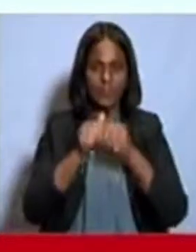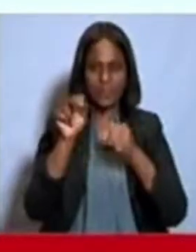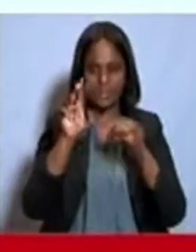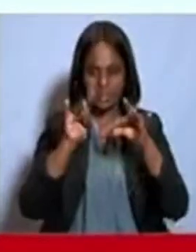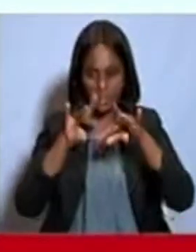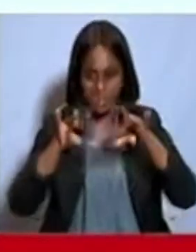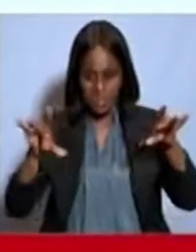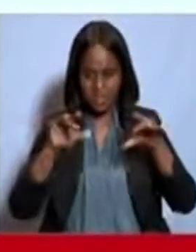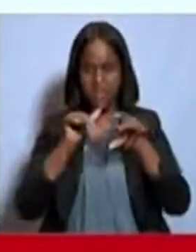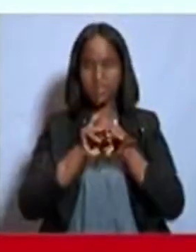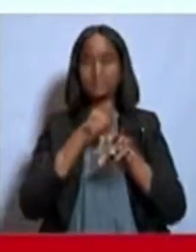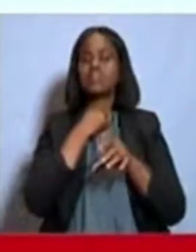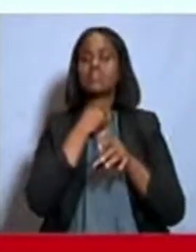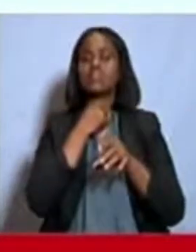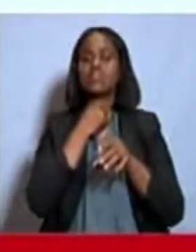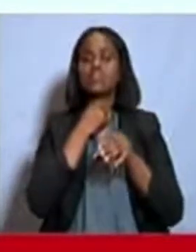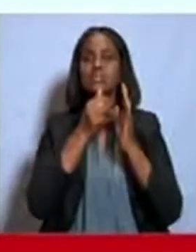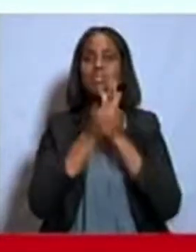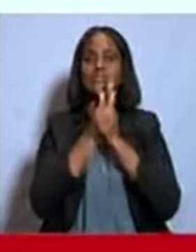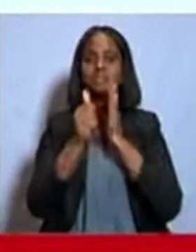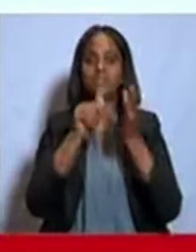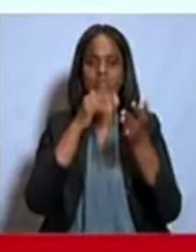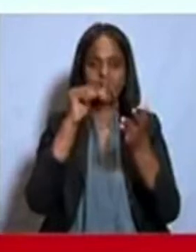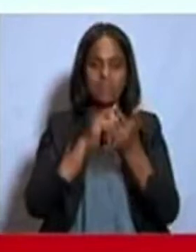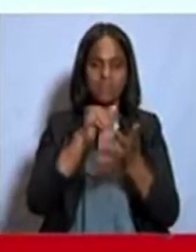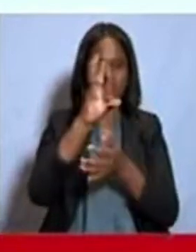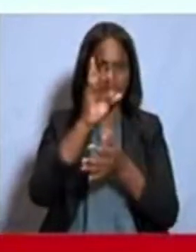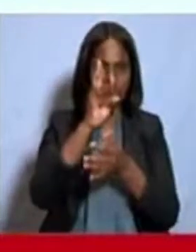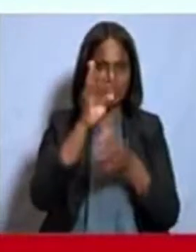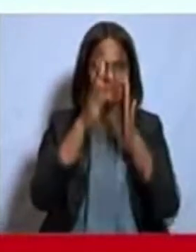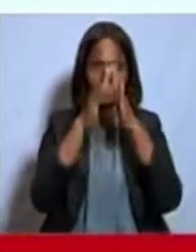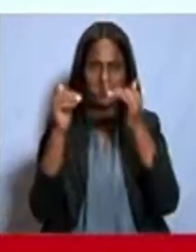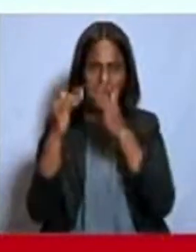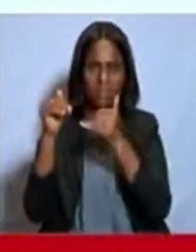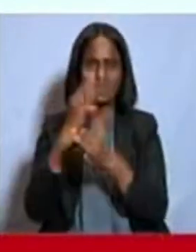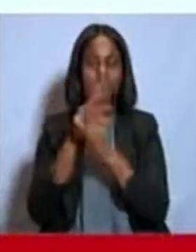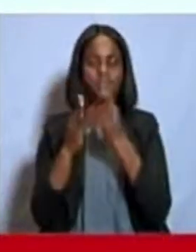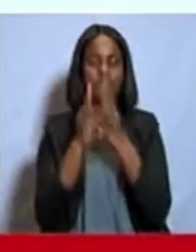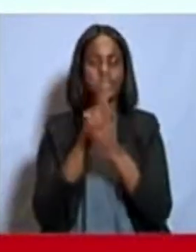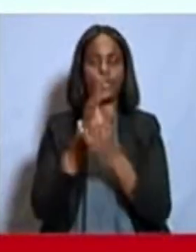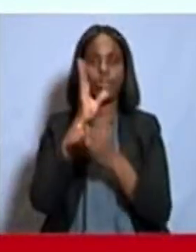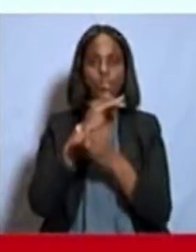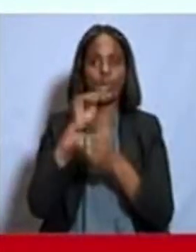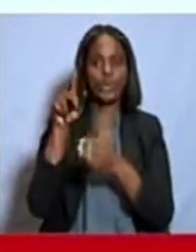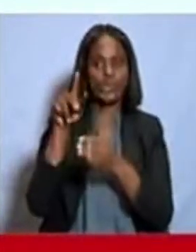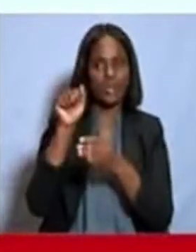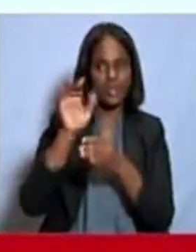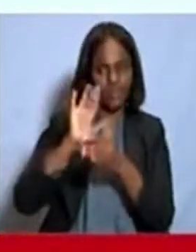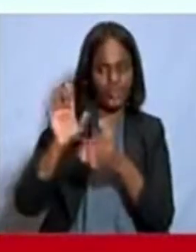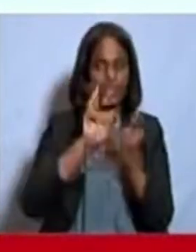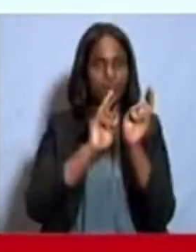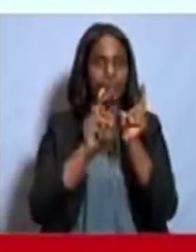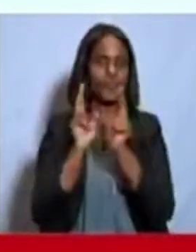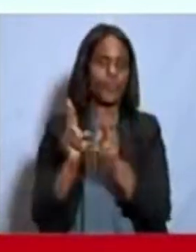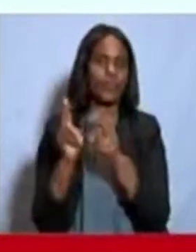at Katete Skills Center where 16 houses were built. Controlling officers'